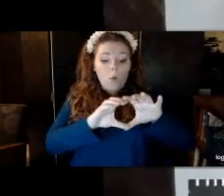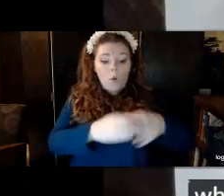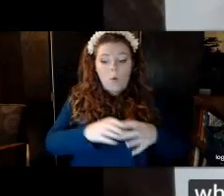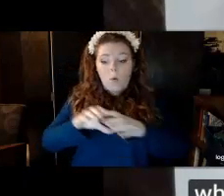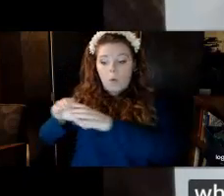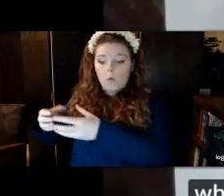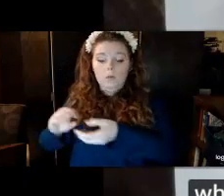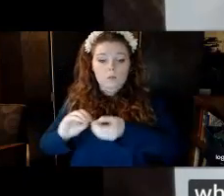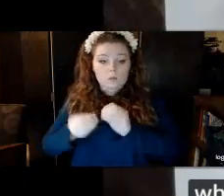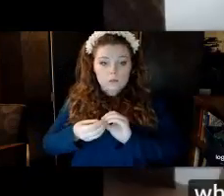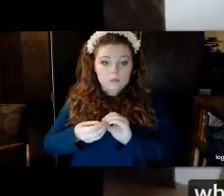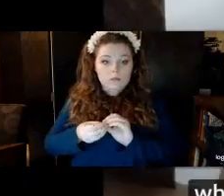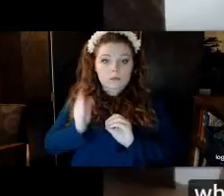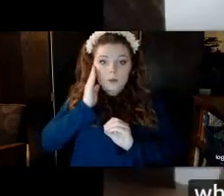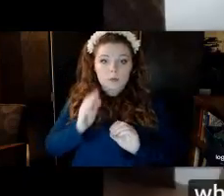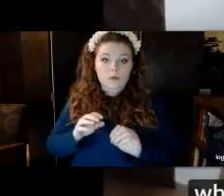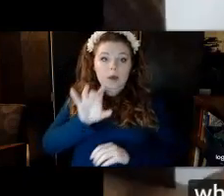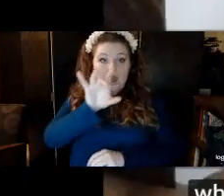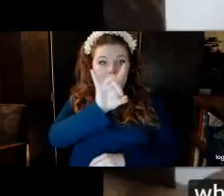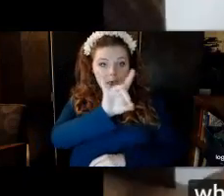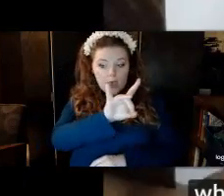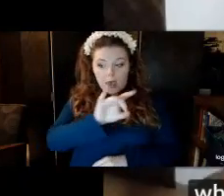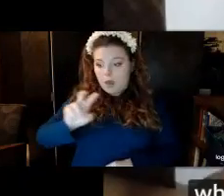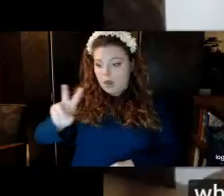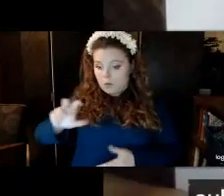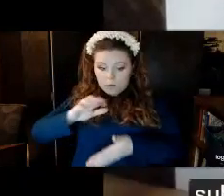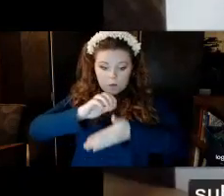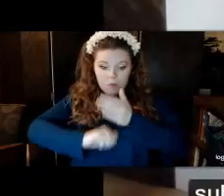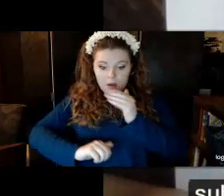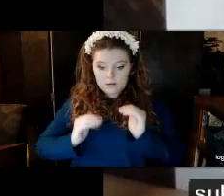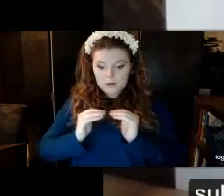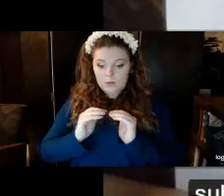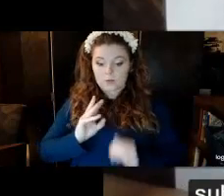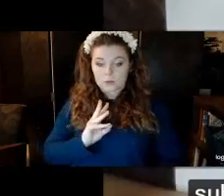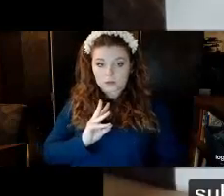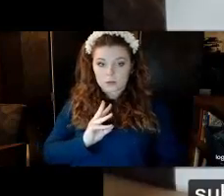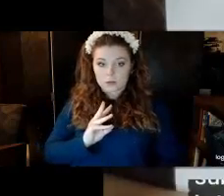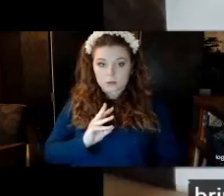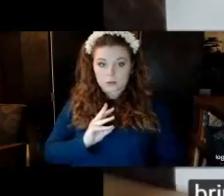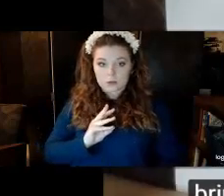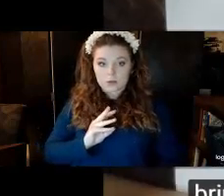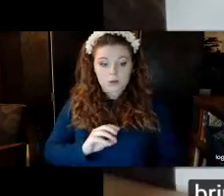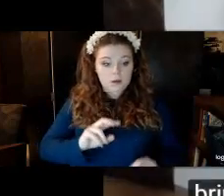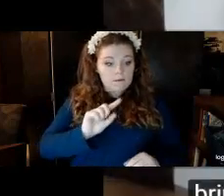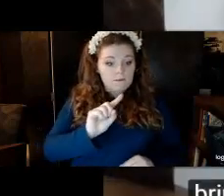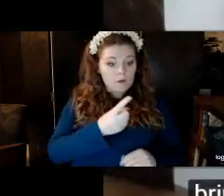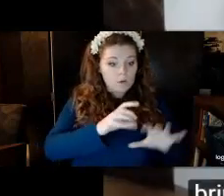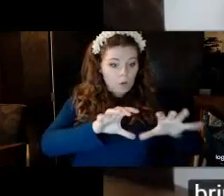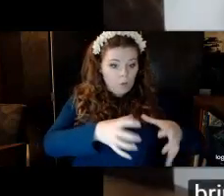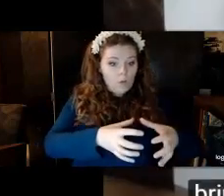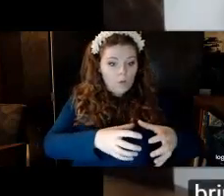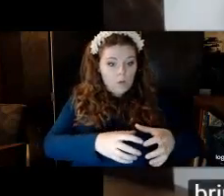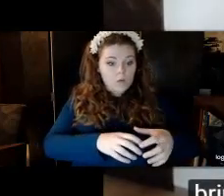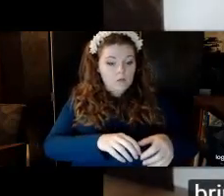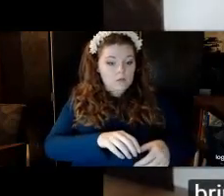I'm going to subtract there. 8 minus 2 is 6, and bring down my fraction from my first whole number of 3/10.